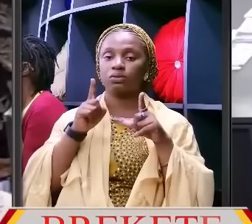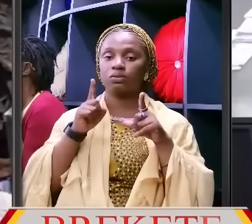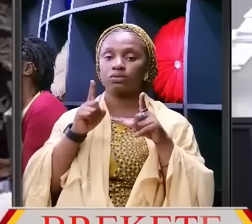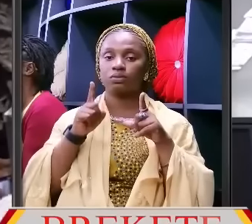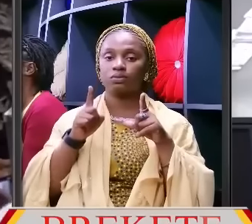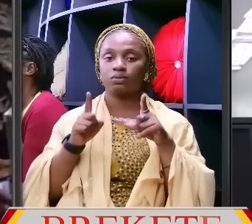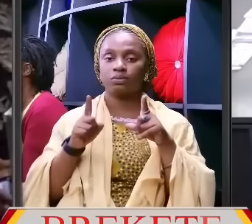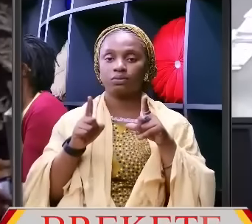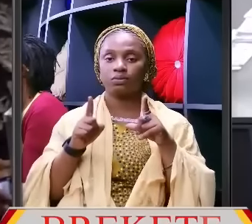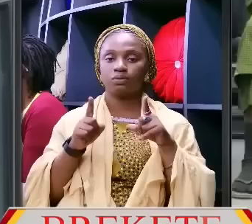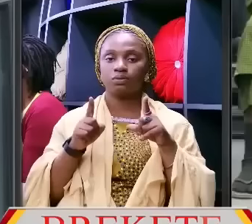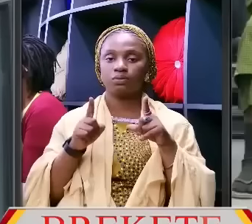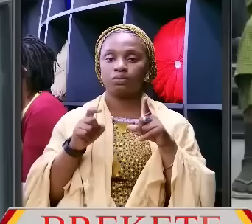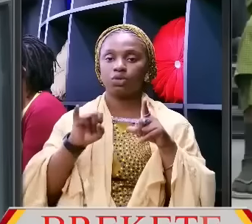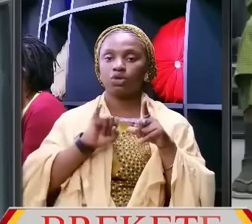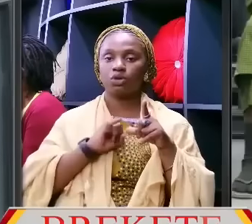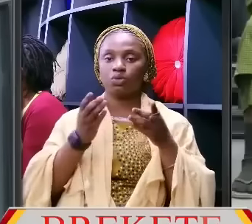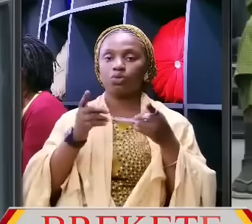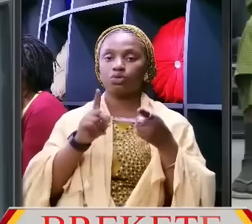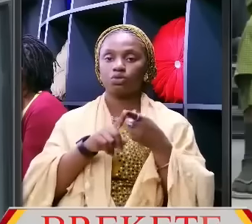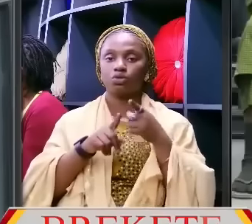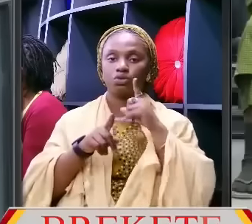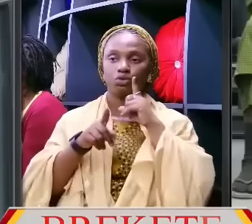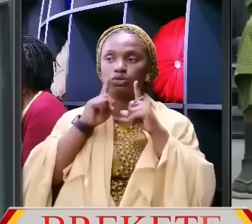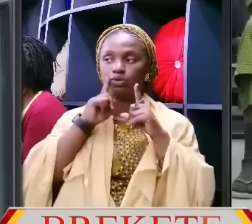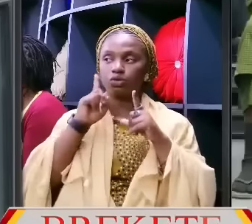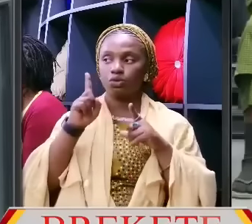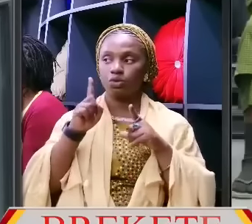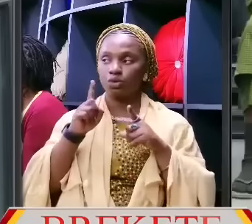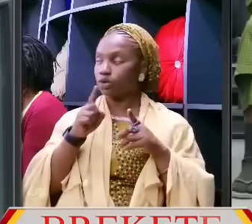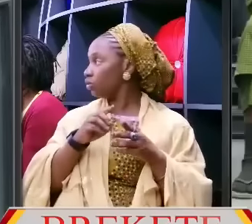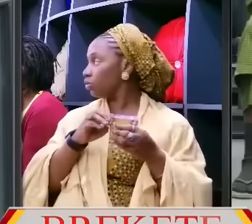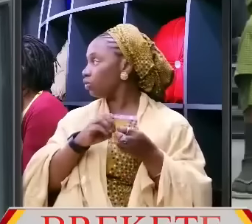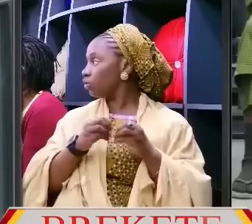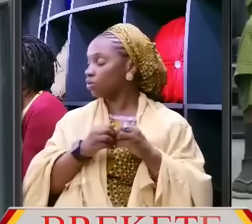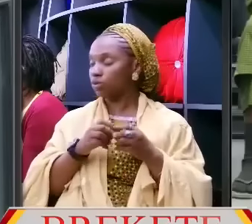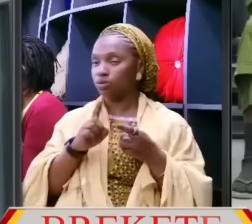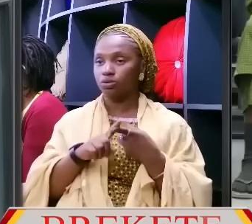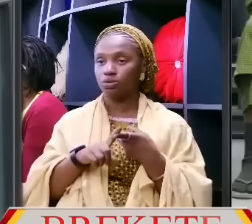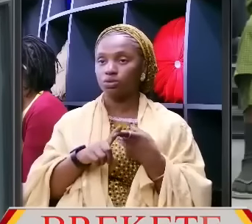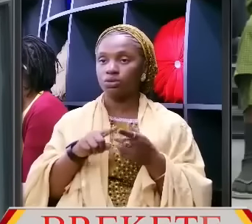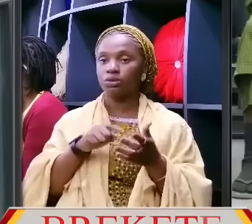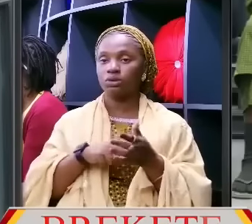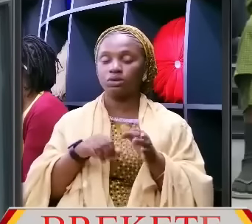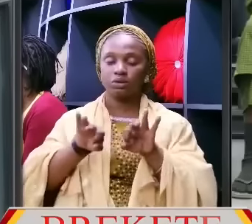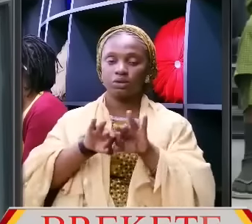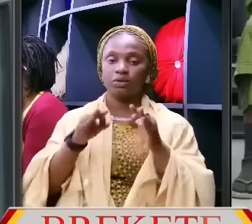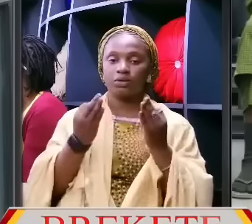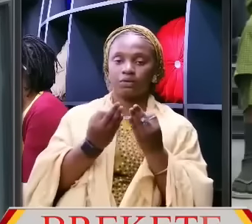family. I want to say one word to this family this morning. You know,